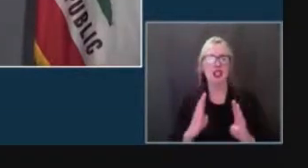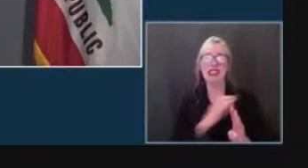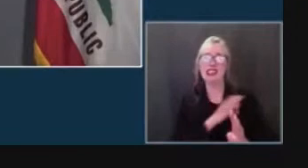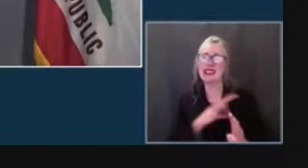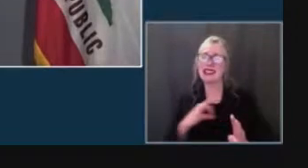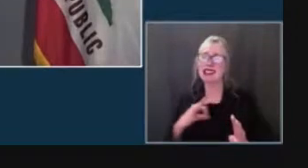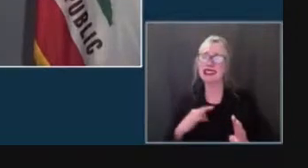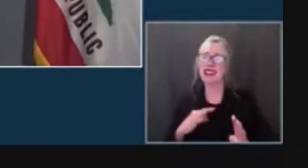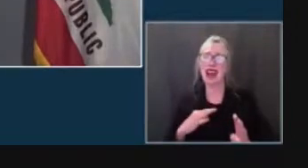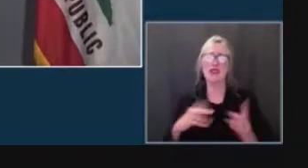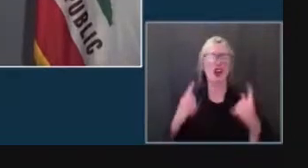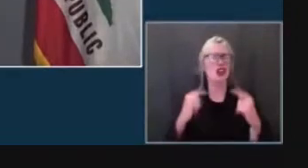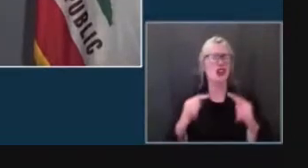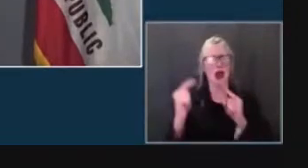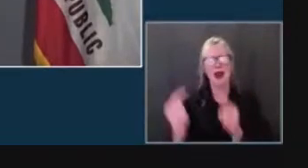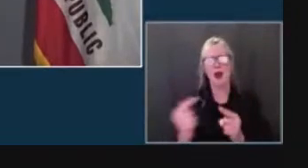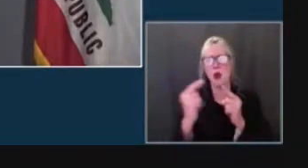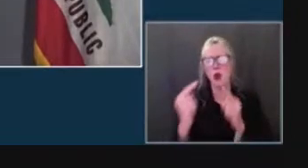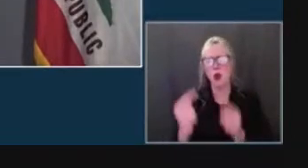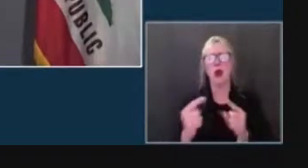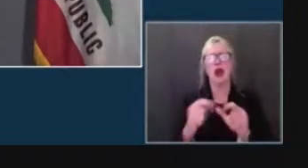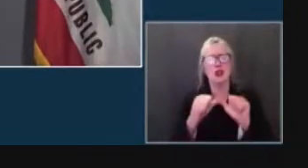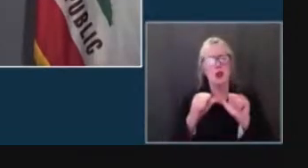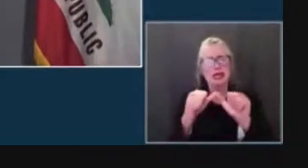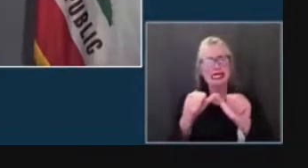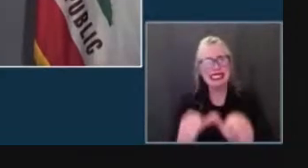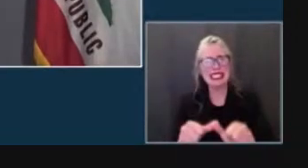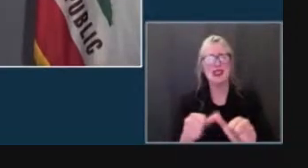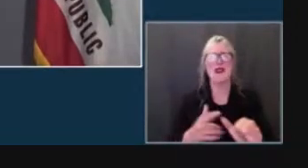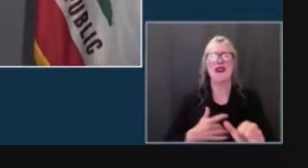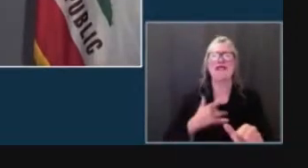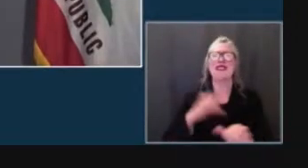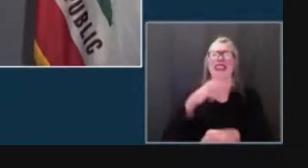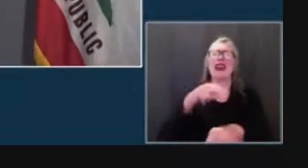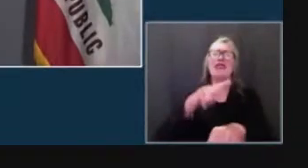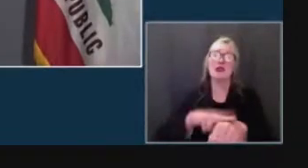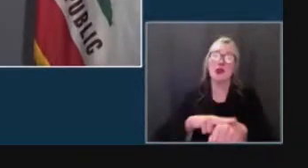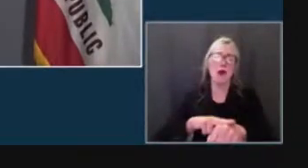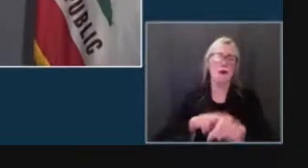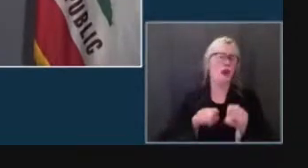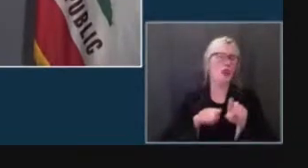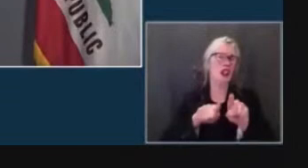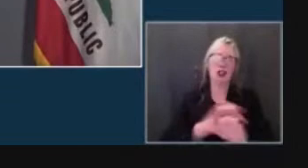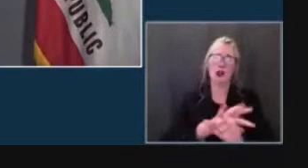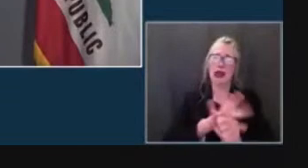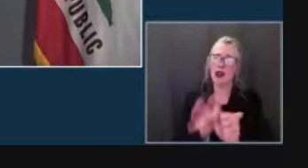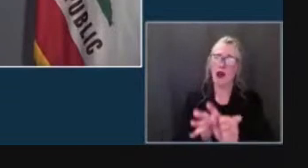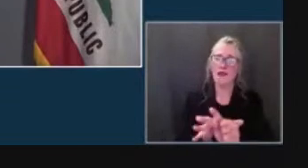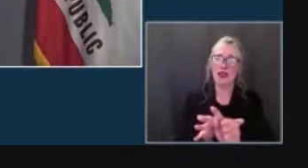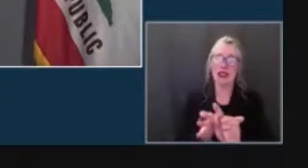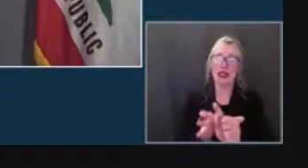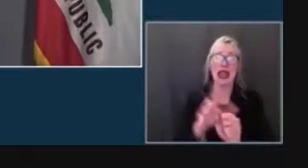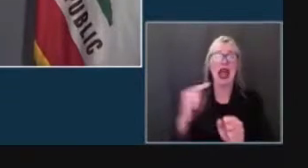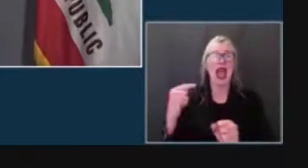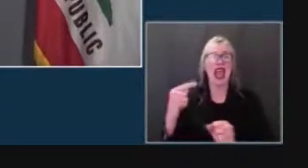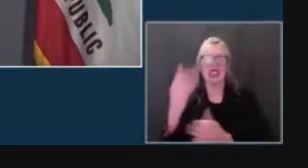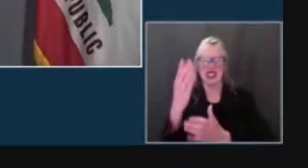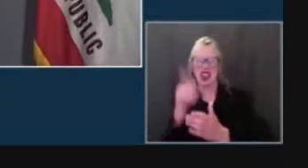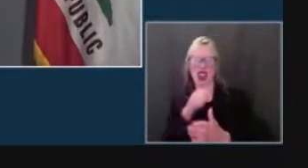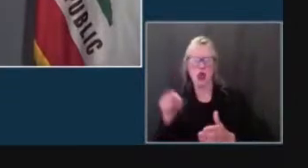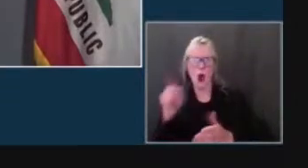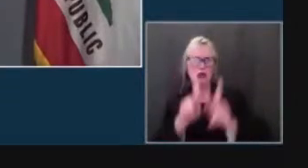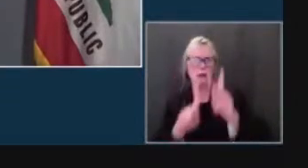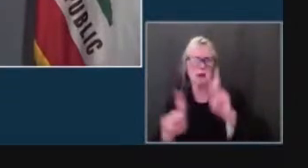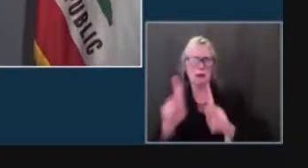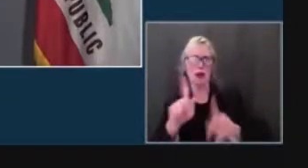semblance of normal in the face of the pandemic, anti-public school proponents introduced 3 initiatives in an attempt to topple